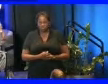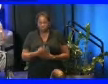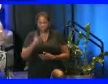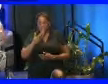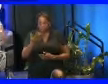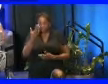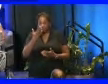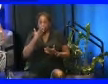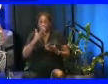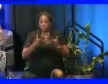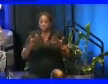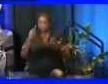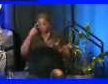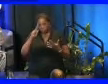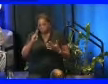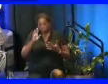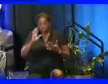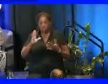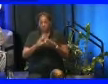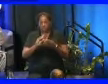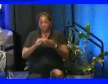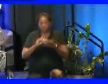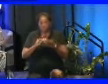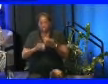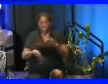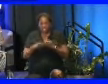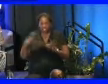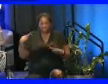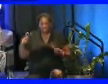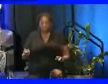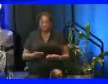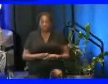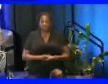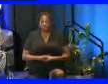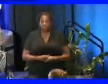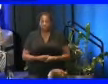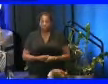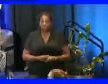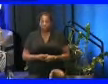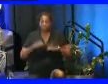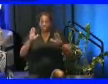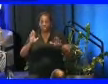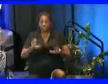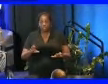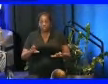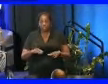Good morning, and thank you for your comments and contribution thus far. It's been